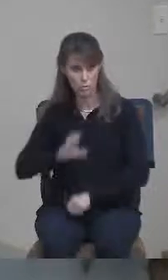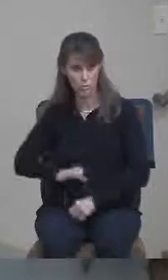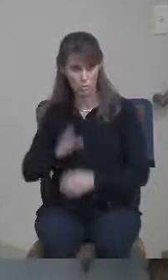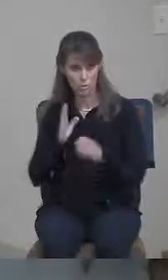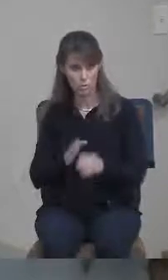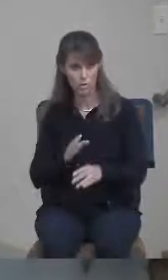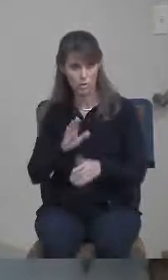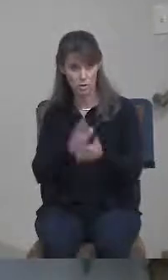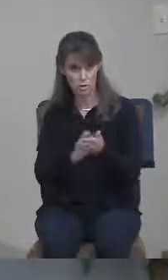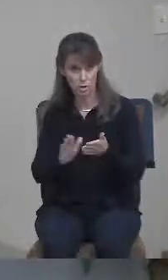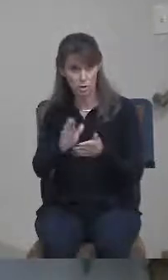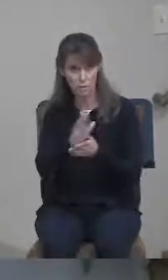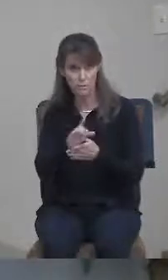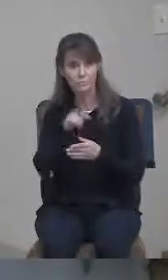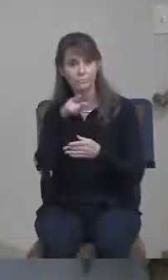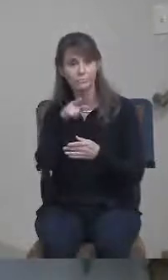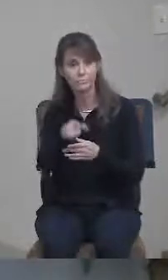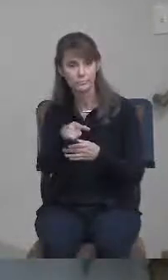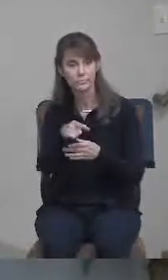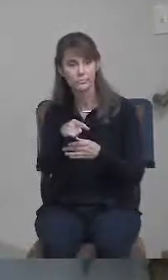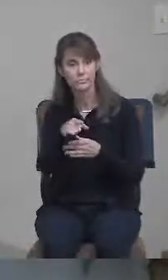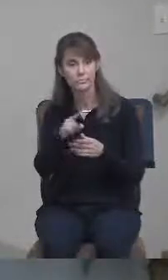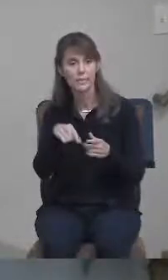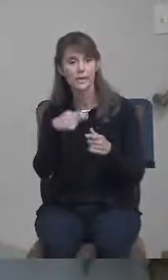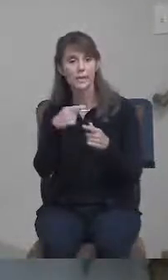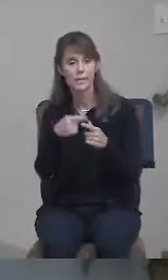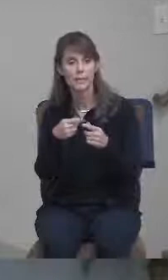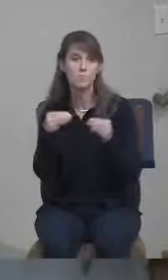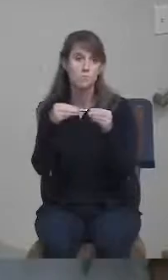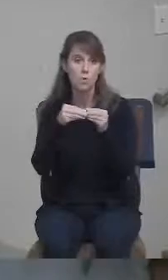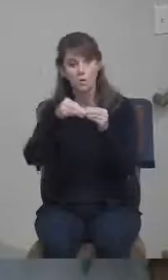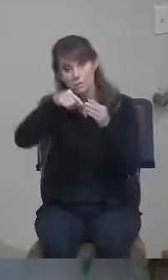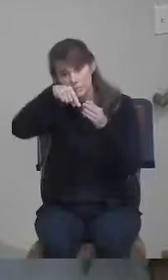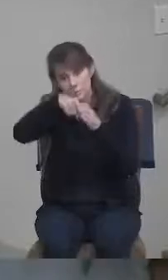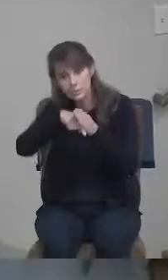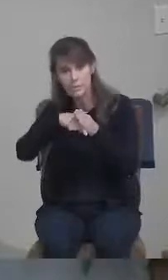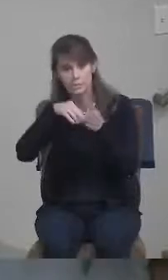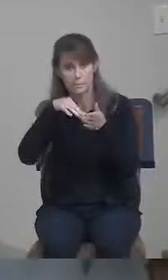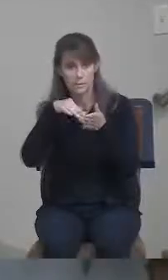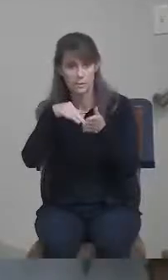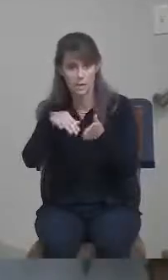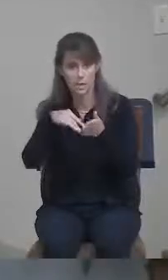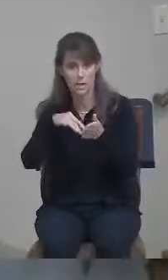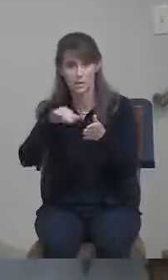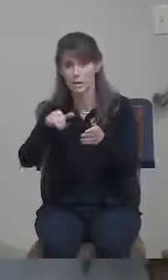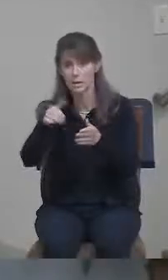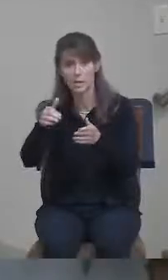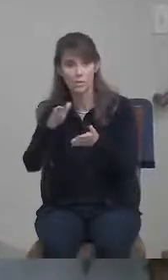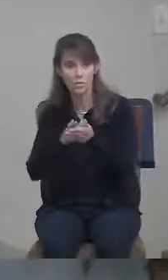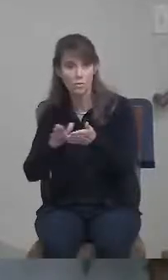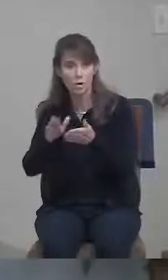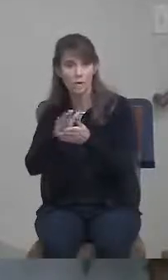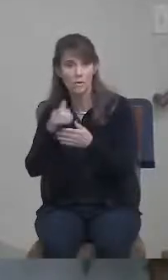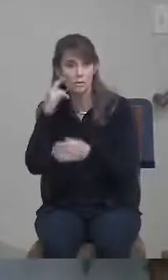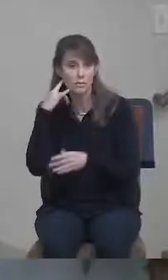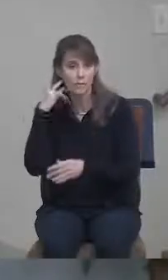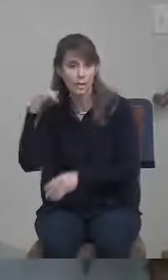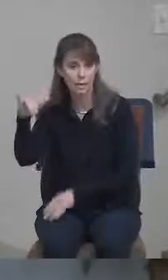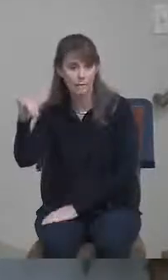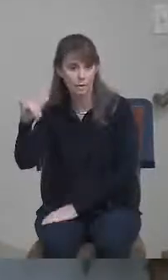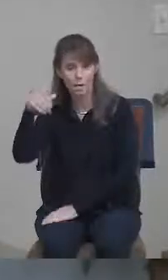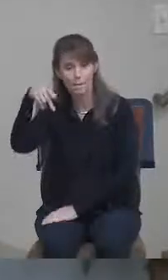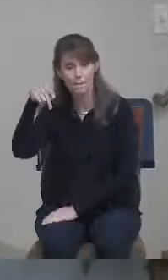his BA degree, and then he did some studies at George Pepperdine College in California, now